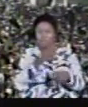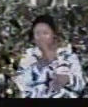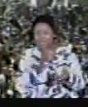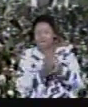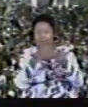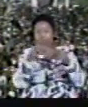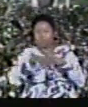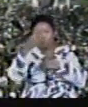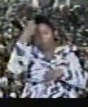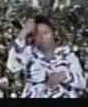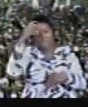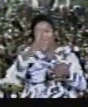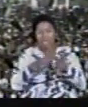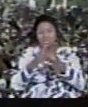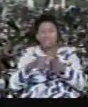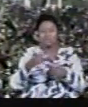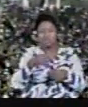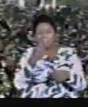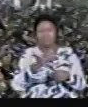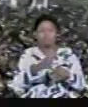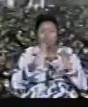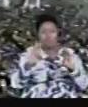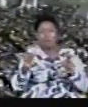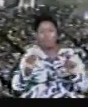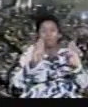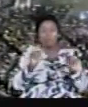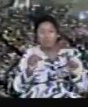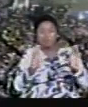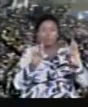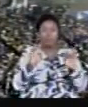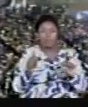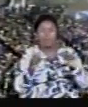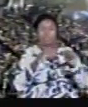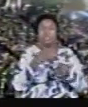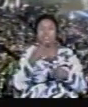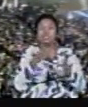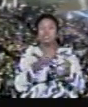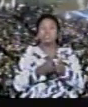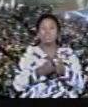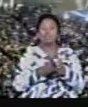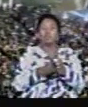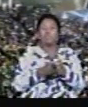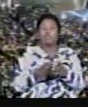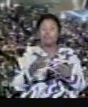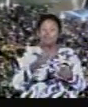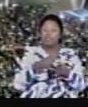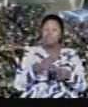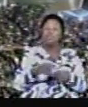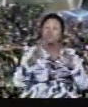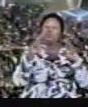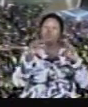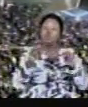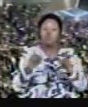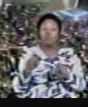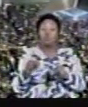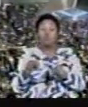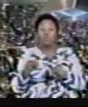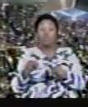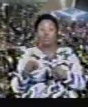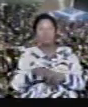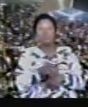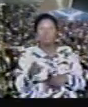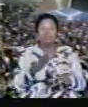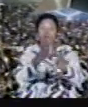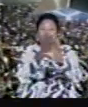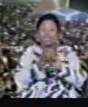time, bafa, and all that comes, we don't do that. They said they received the Holy